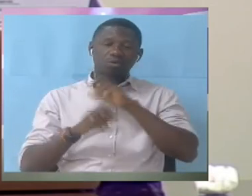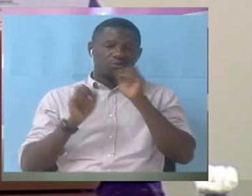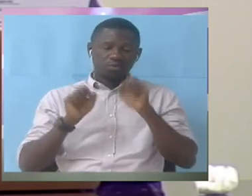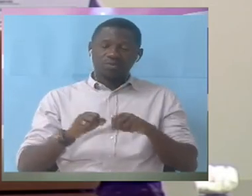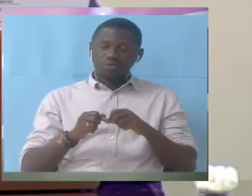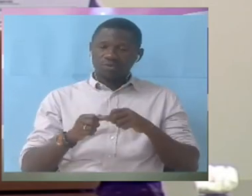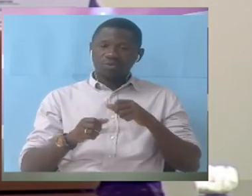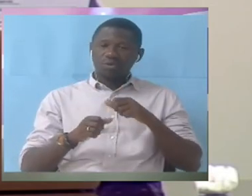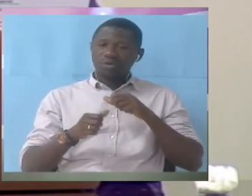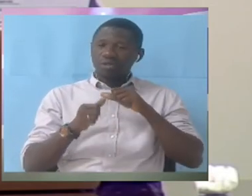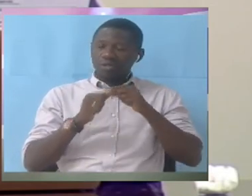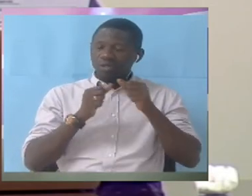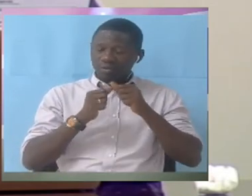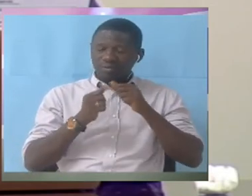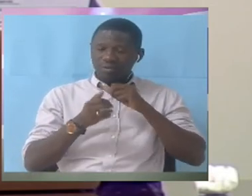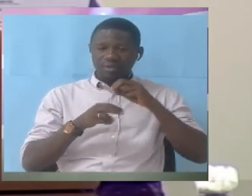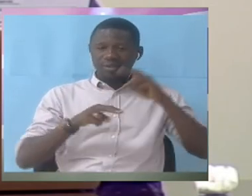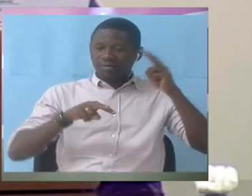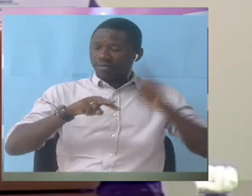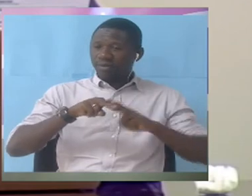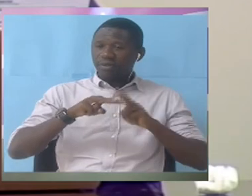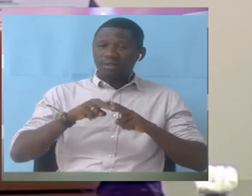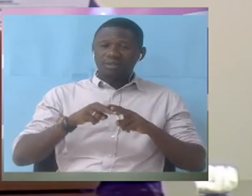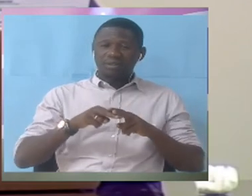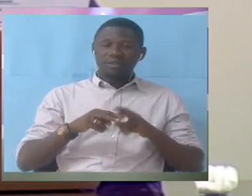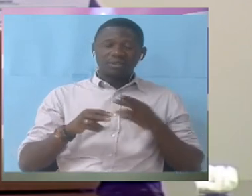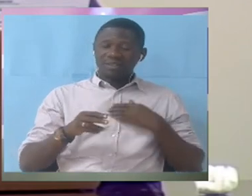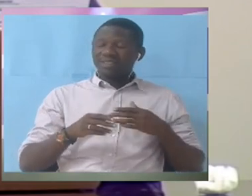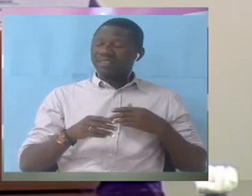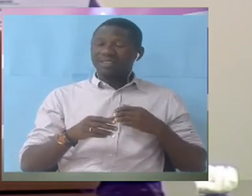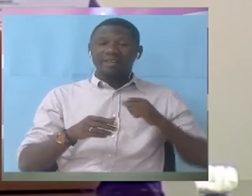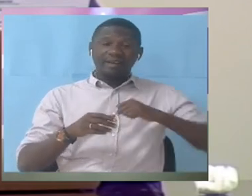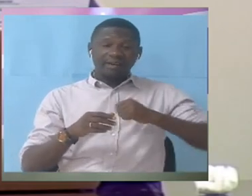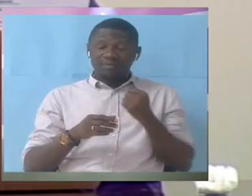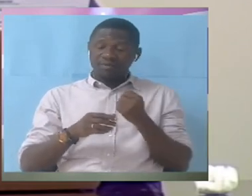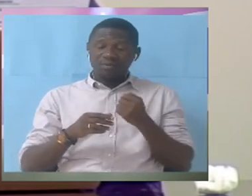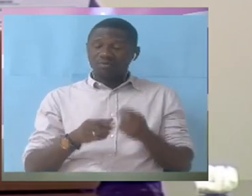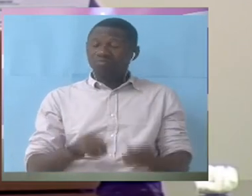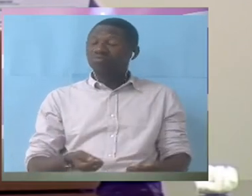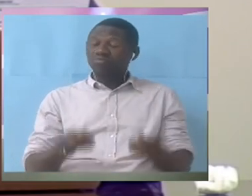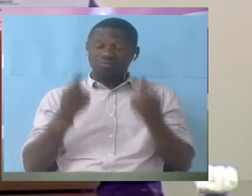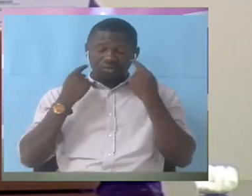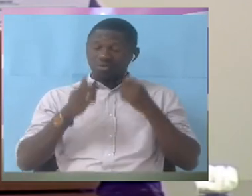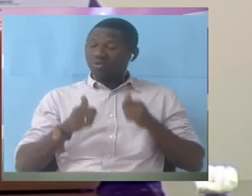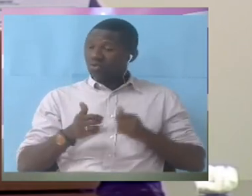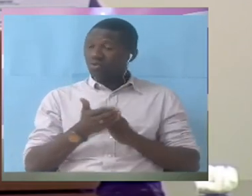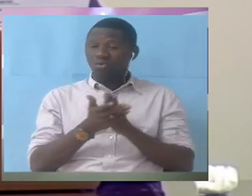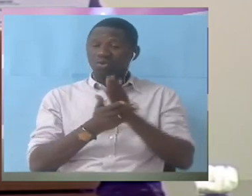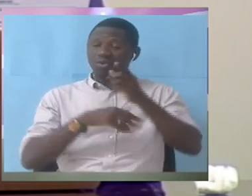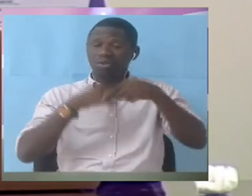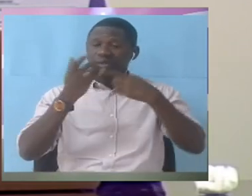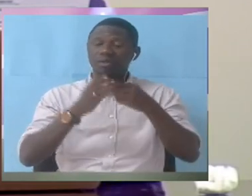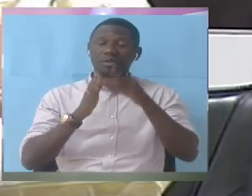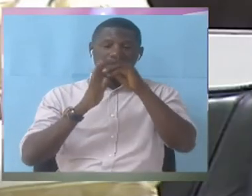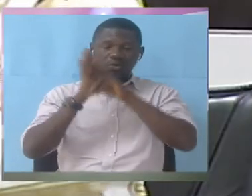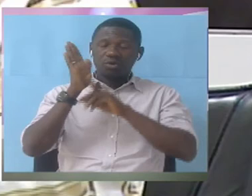the disease, he still insisted on continuing the said program he later on set up.